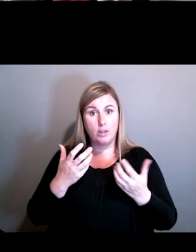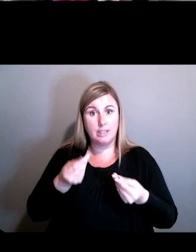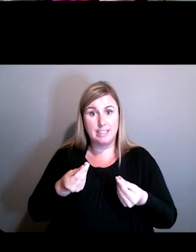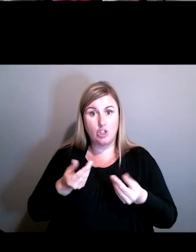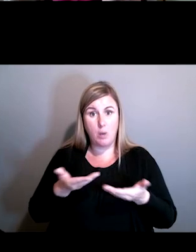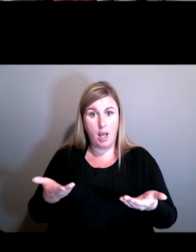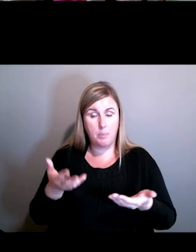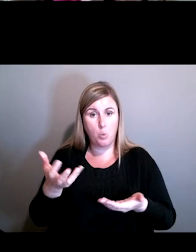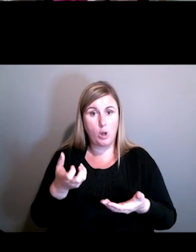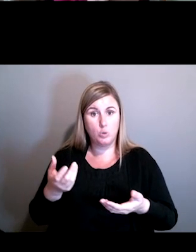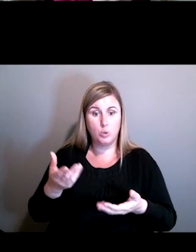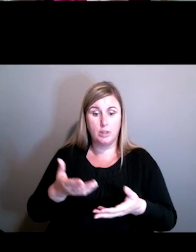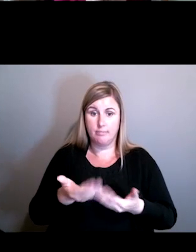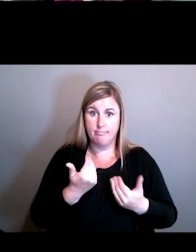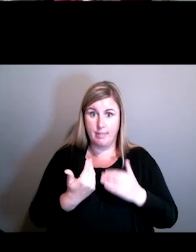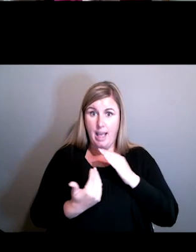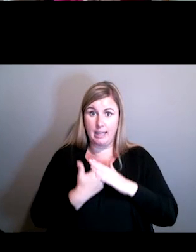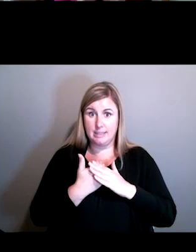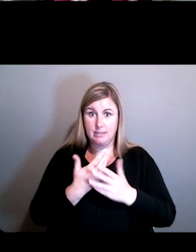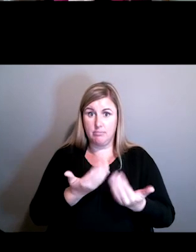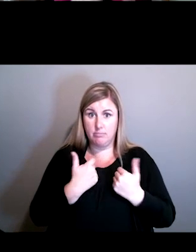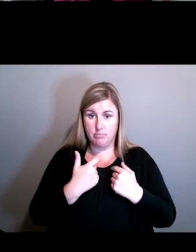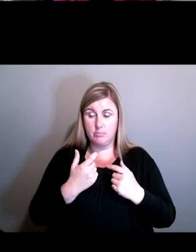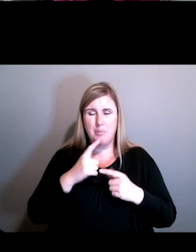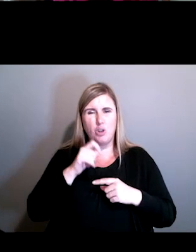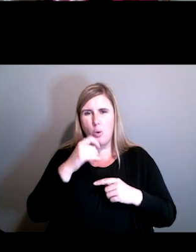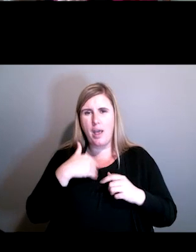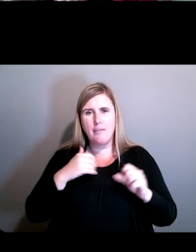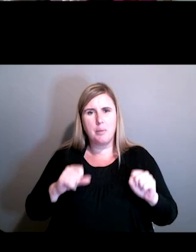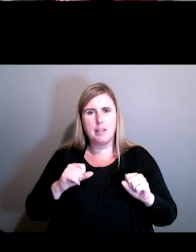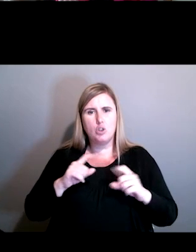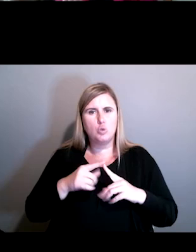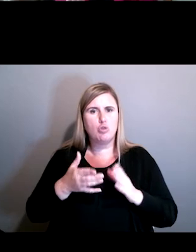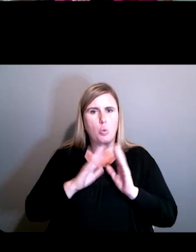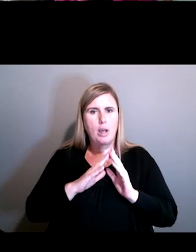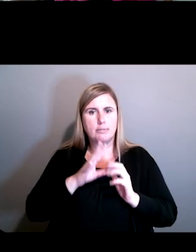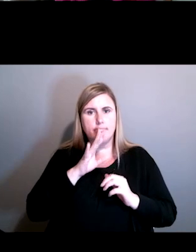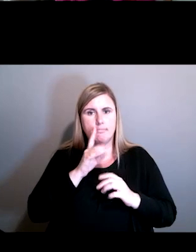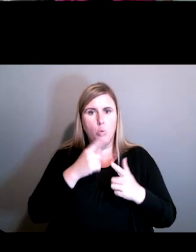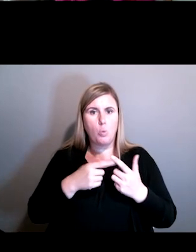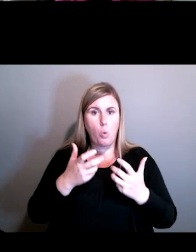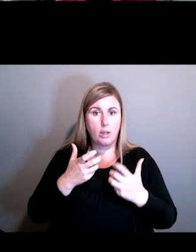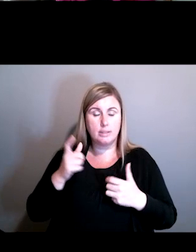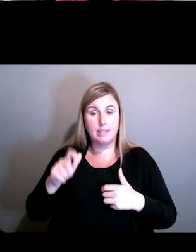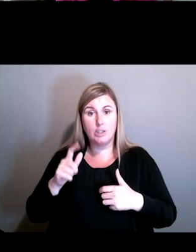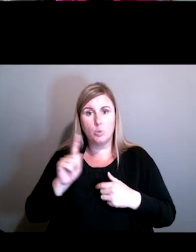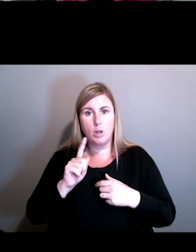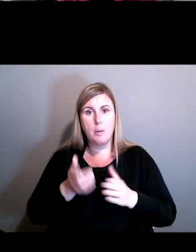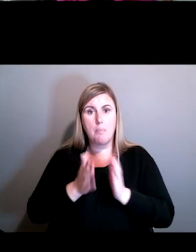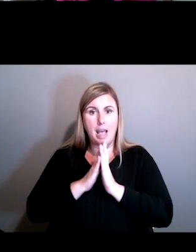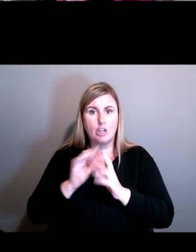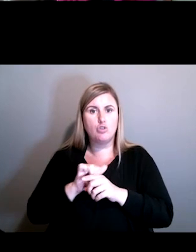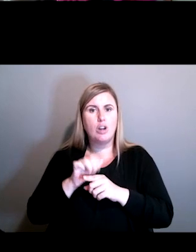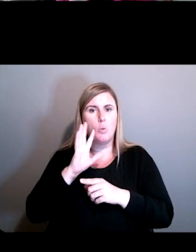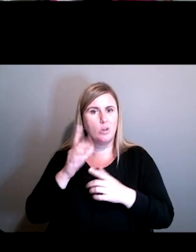it, but they don't have the ability to request their wants and needs appropriately. So this is where MAN training is going to come in, teaching the student